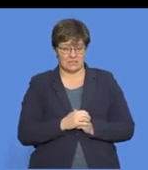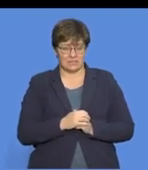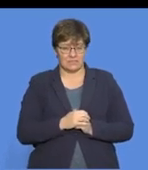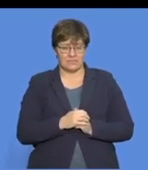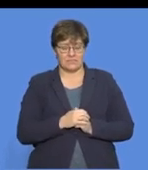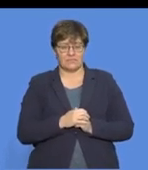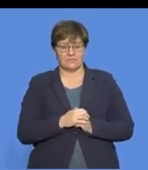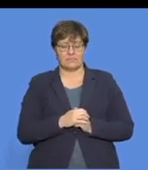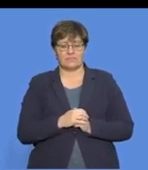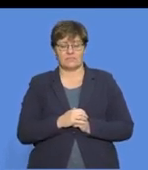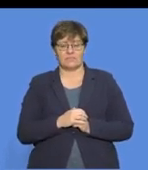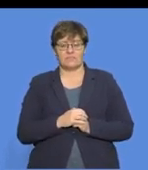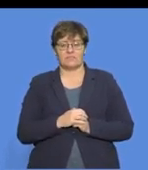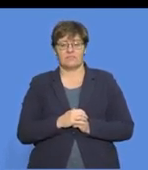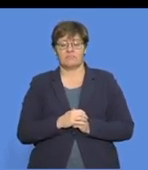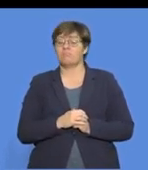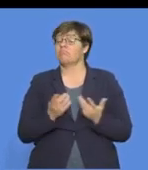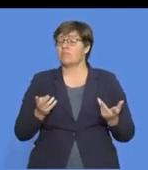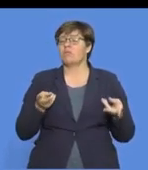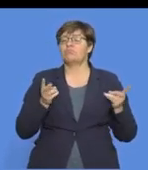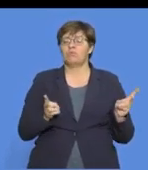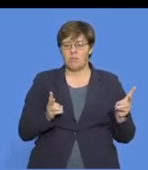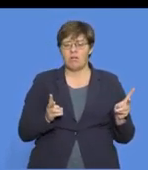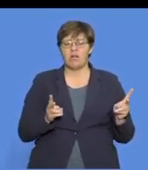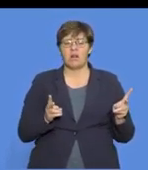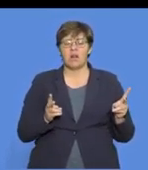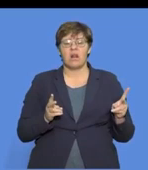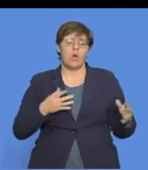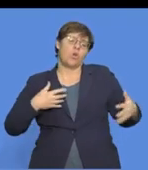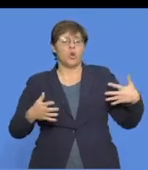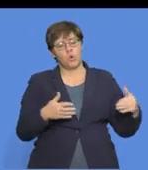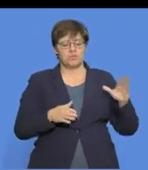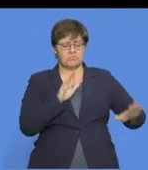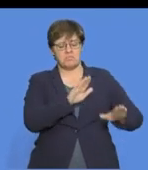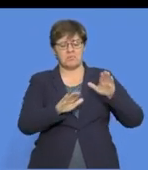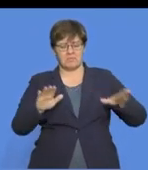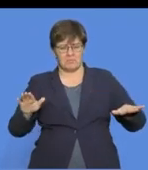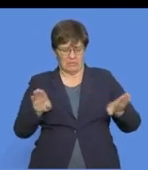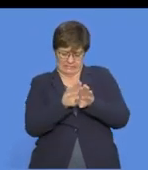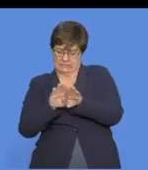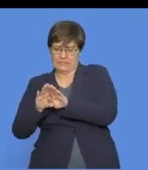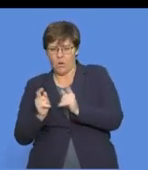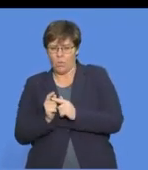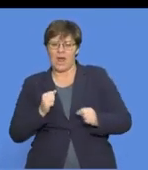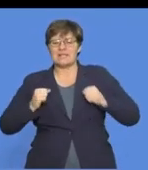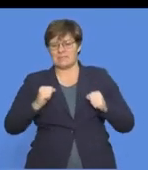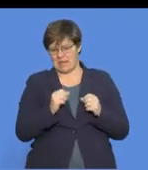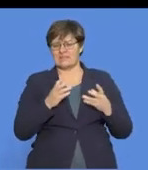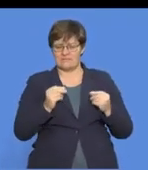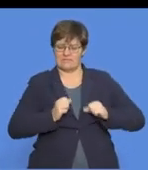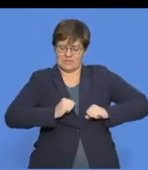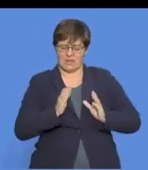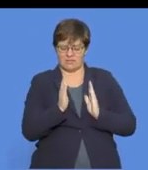Then they are generally loosely packed because there is usually some space between them. Now, if we look at this